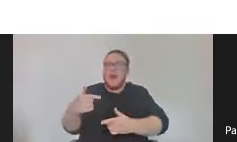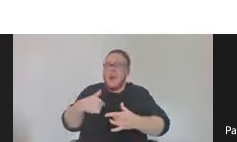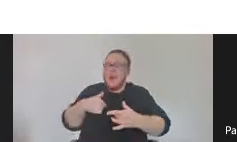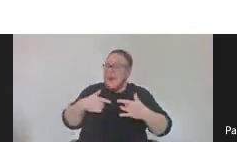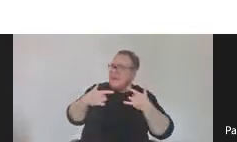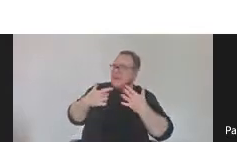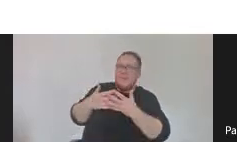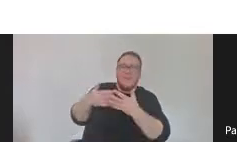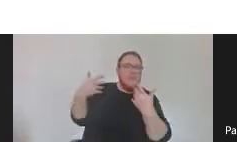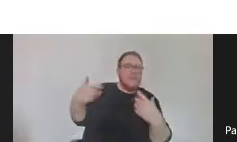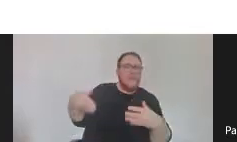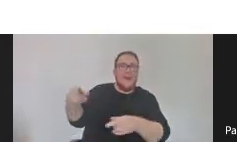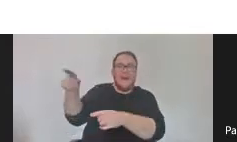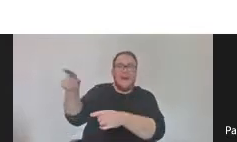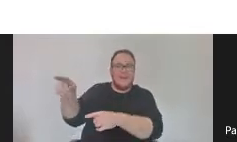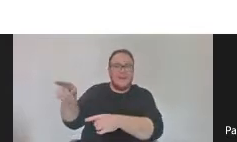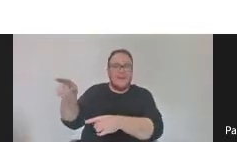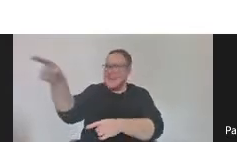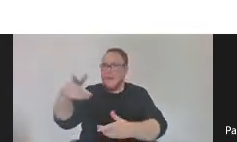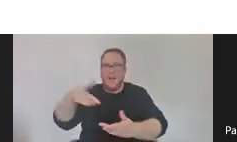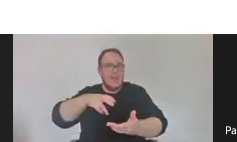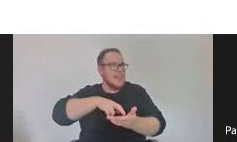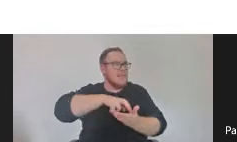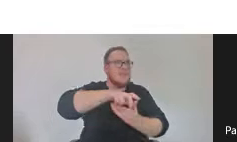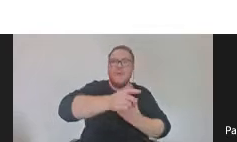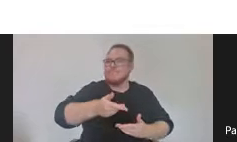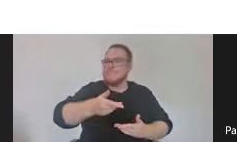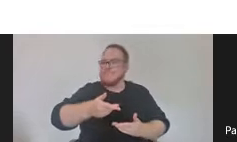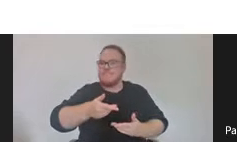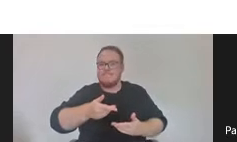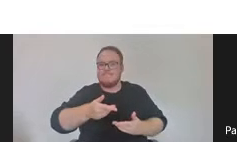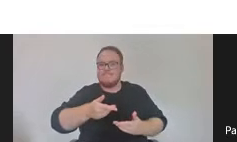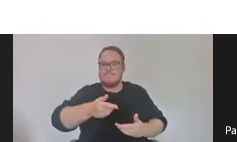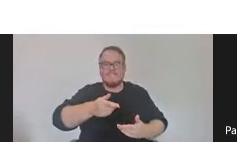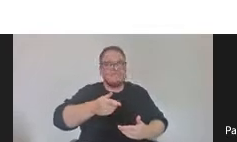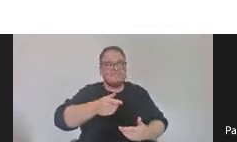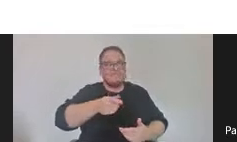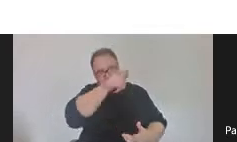to. Walk the streets, personally deliver